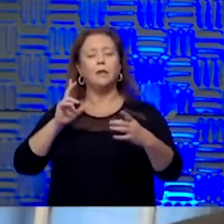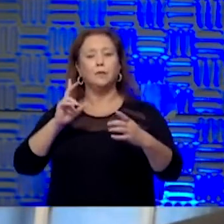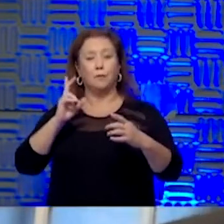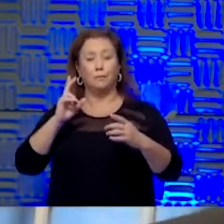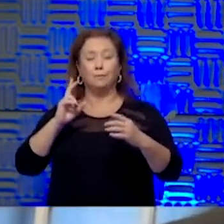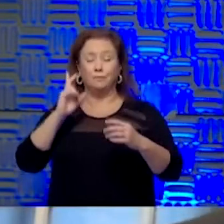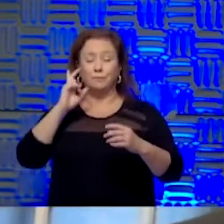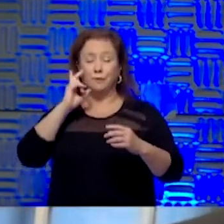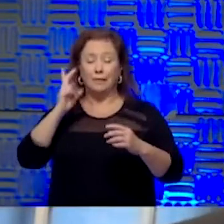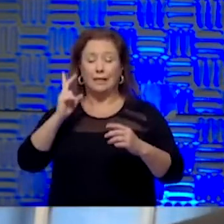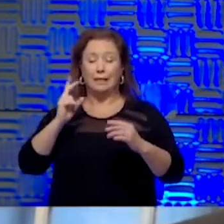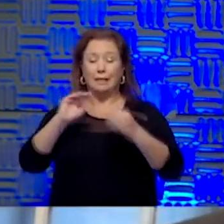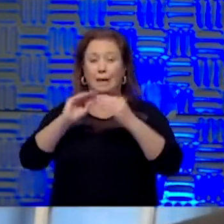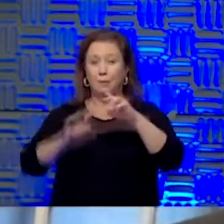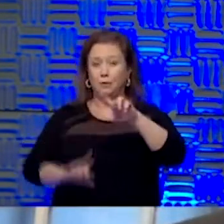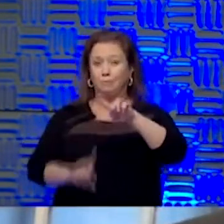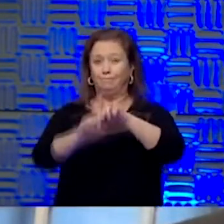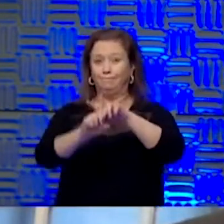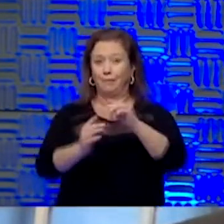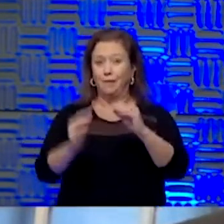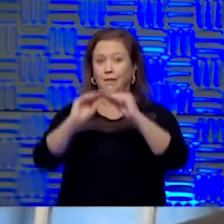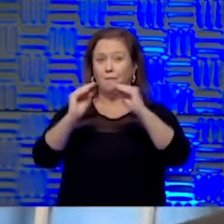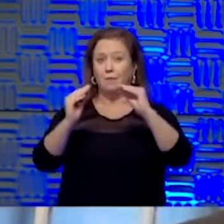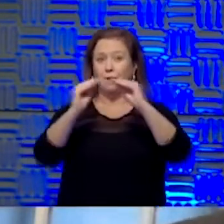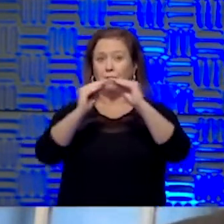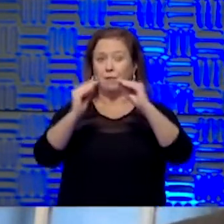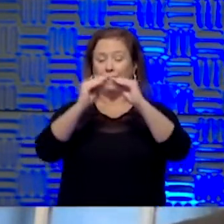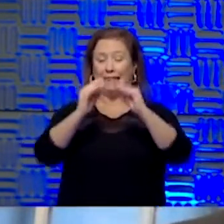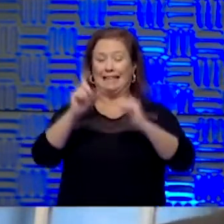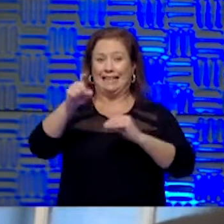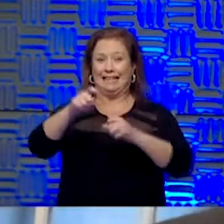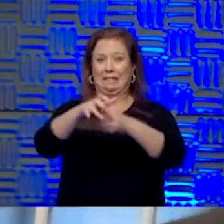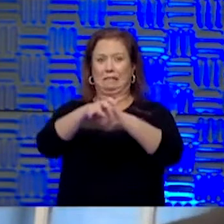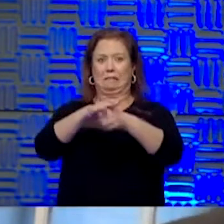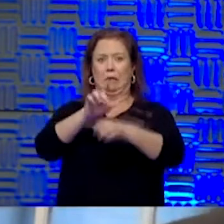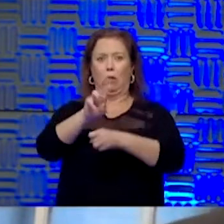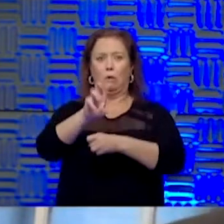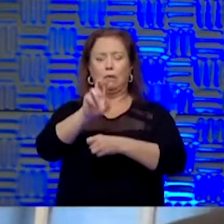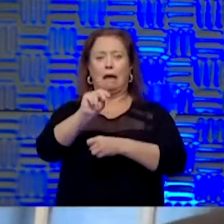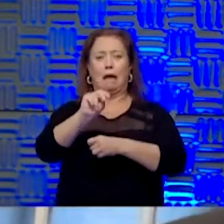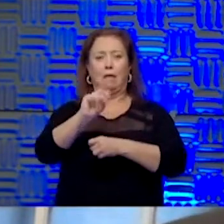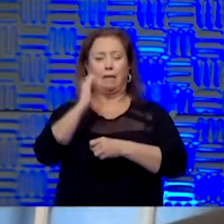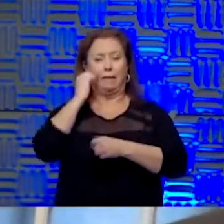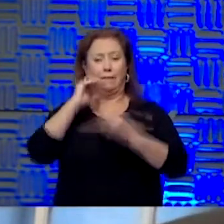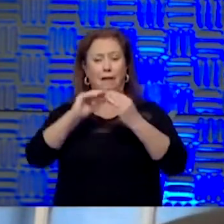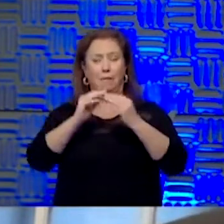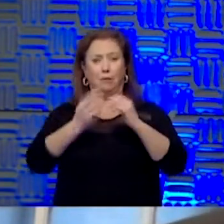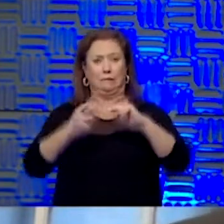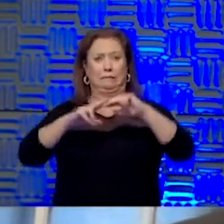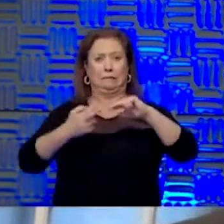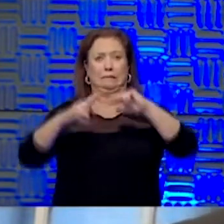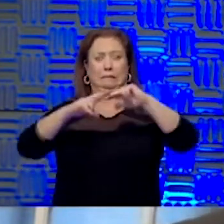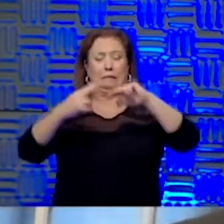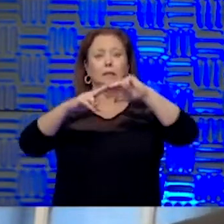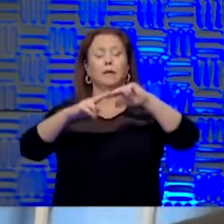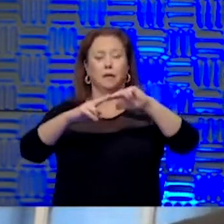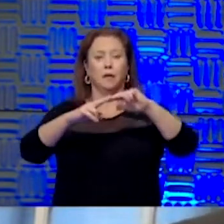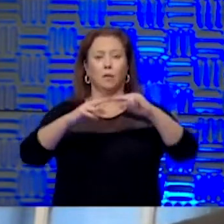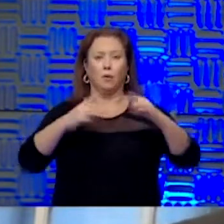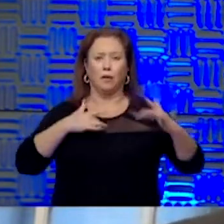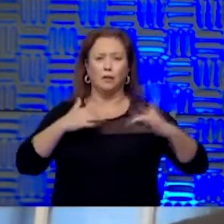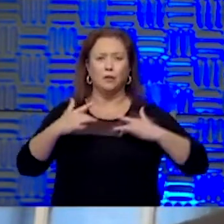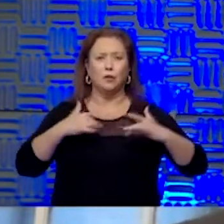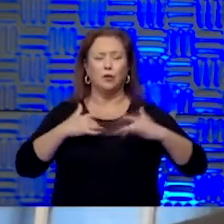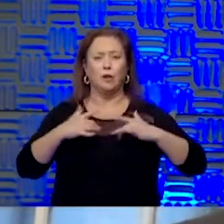numbers enough that it worries them that if they don't slow down just a little bit, that we may be back concerned again about what's the